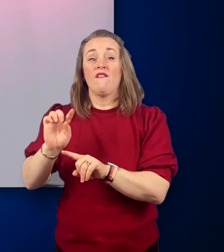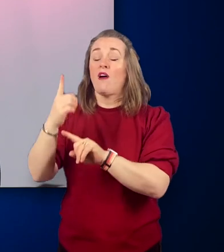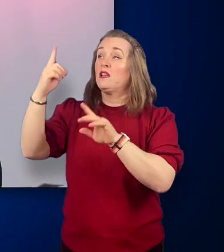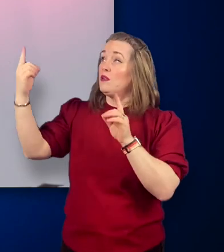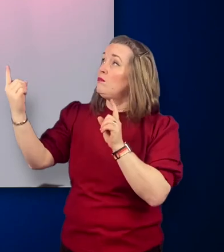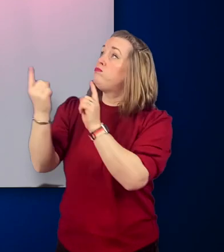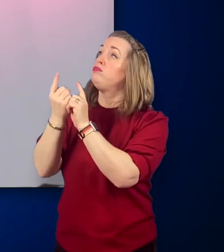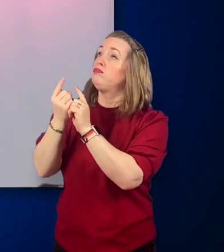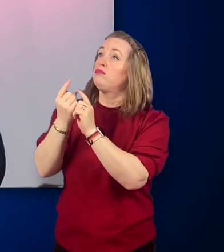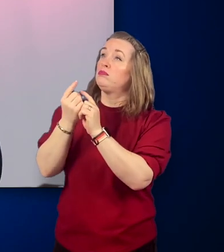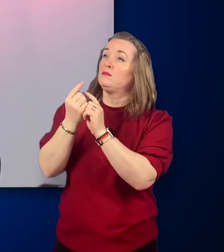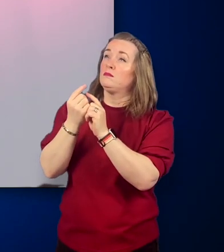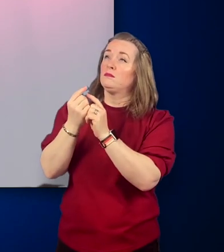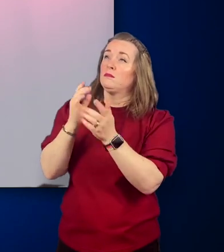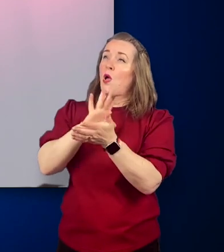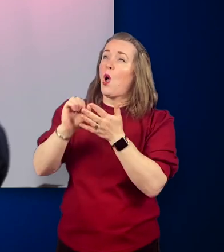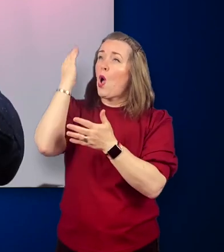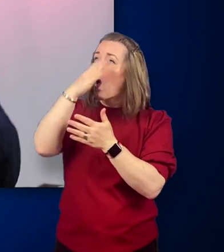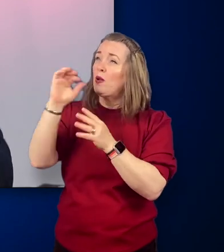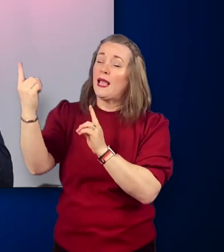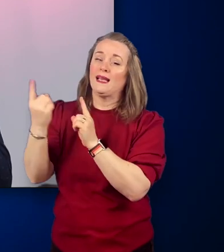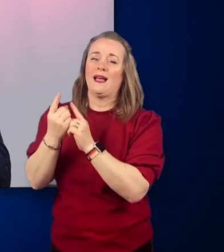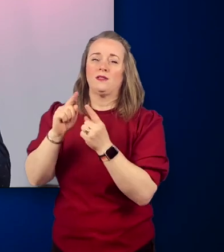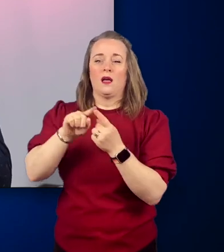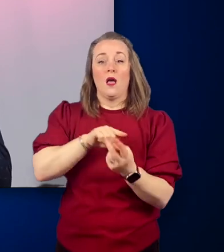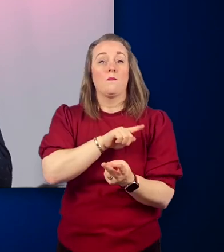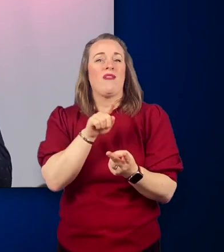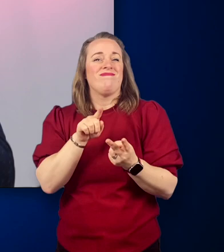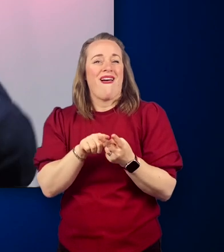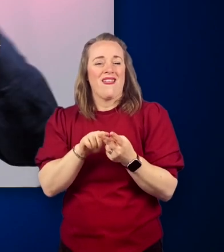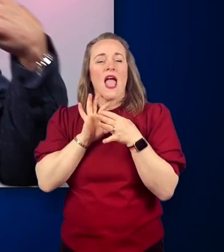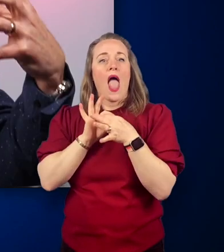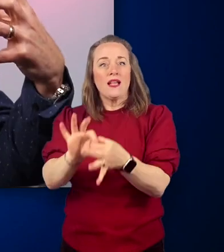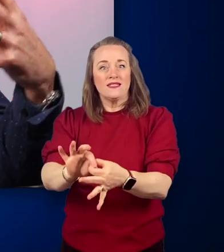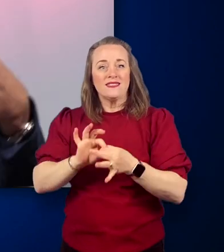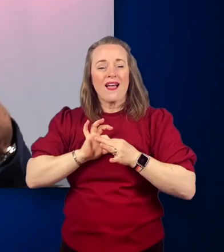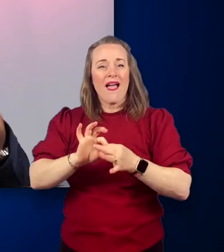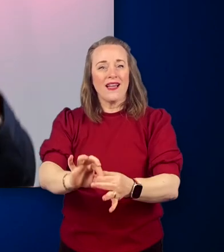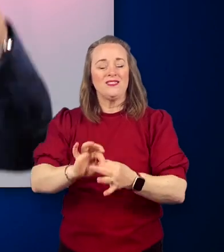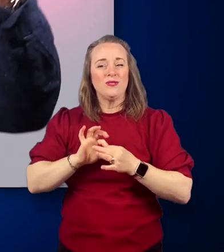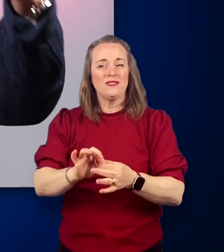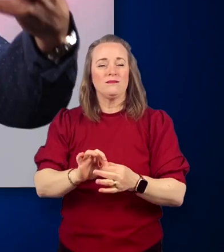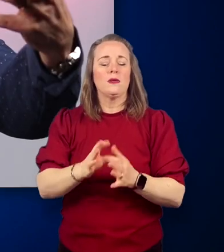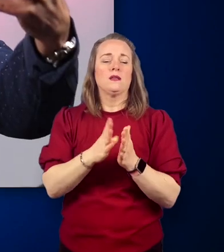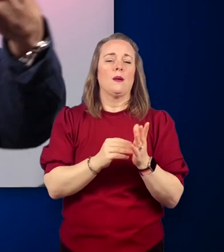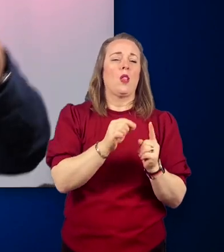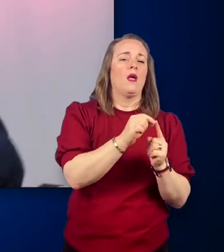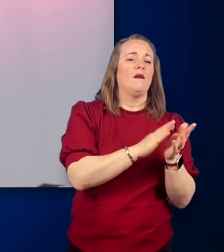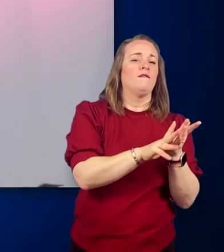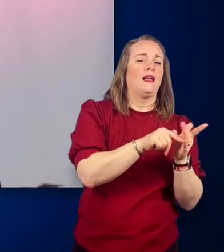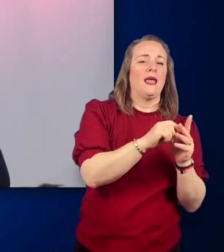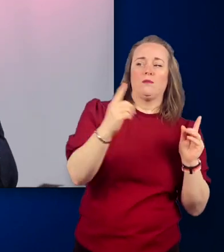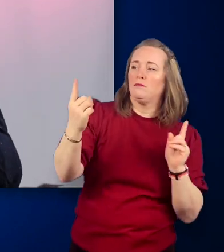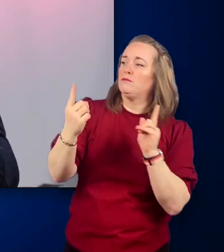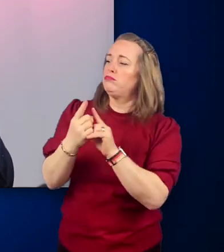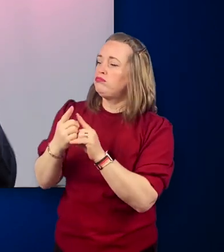going through the scriptures and explaining, this is what your human heart is like. You're separated from God. This is what God did in